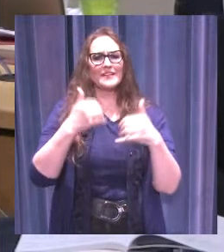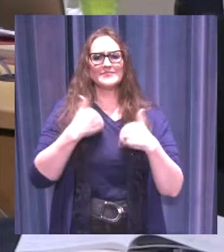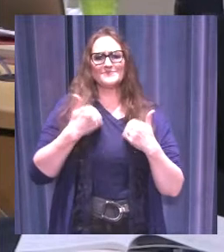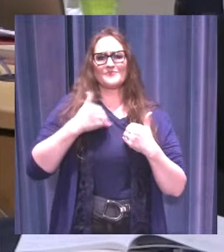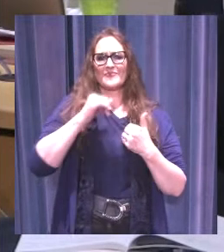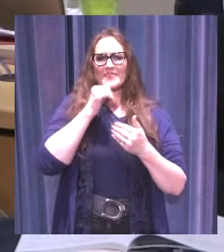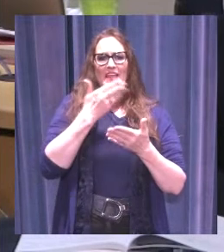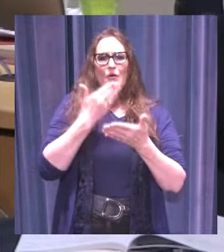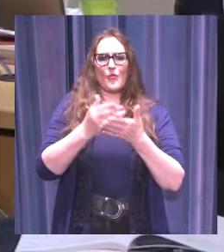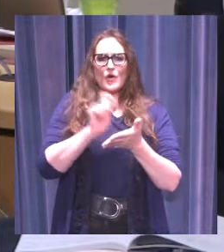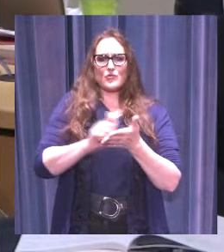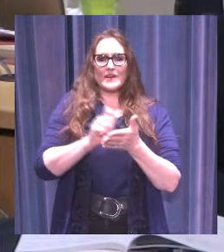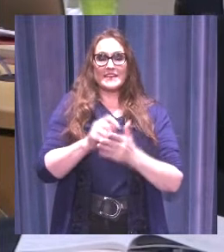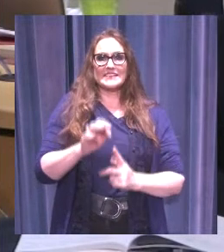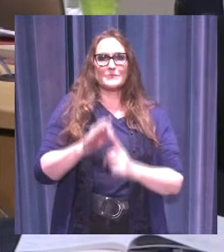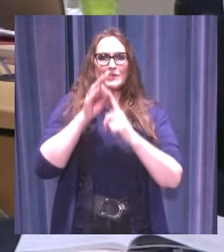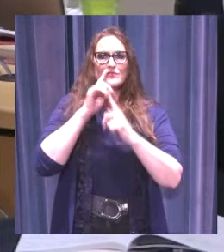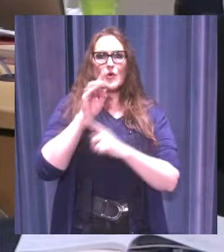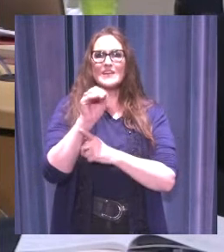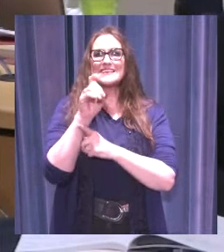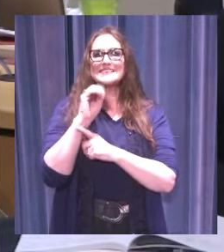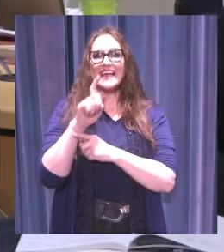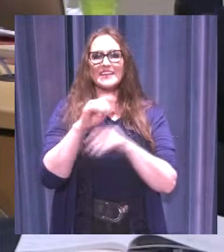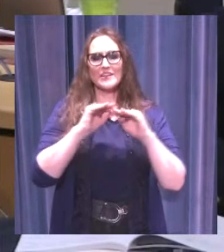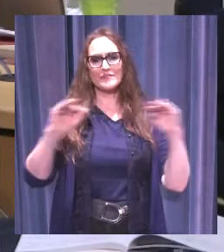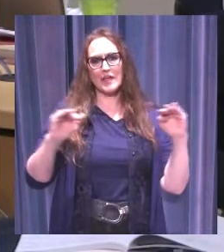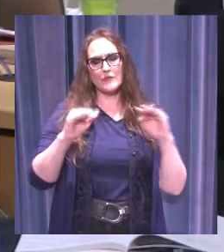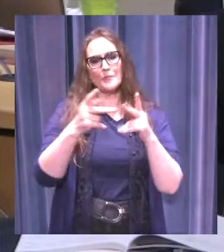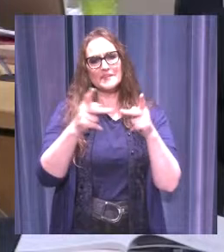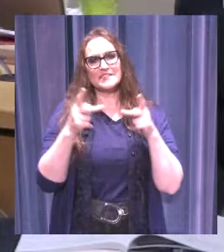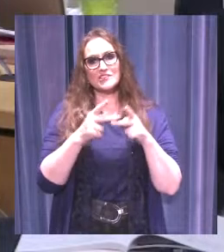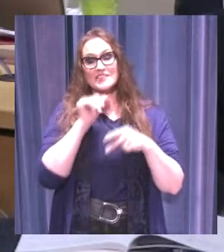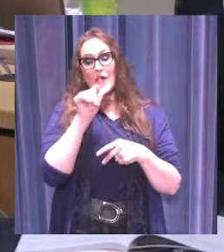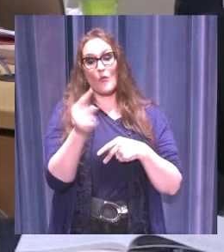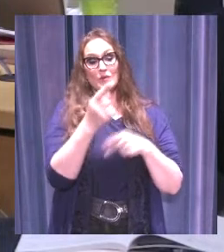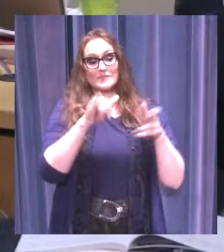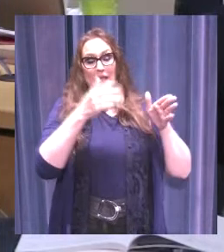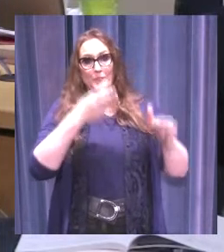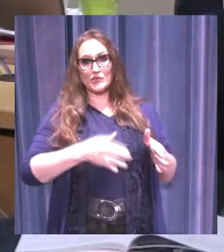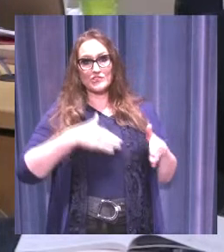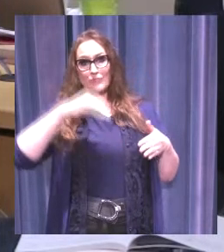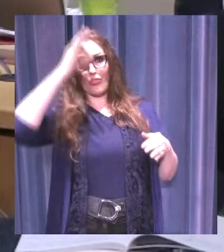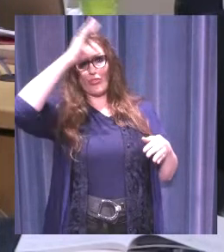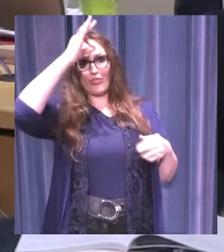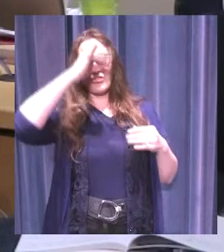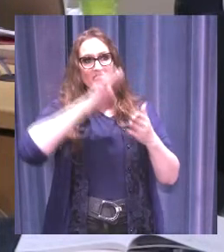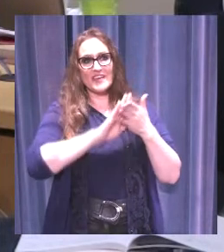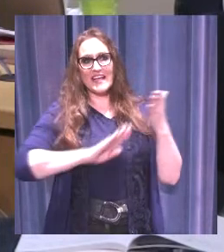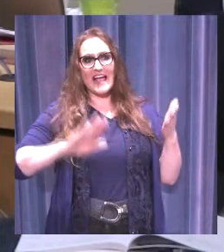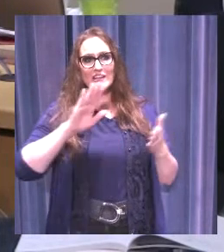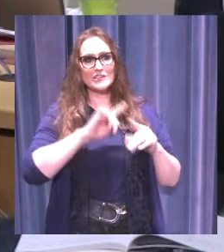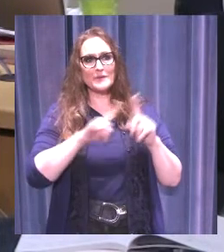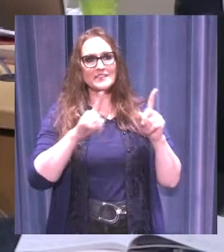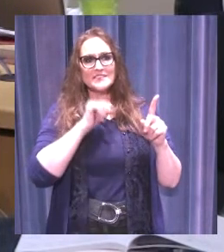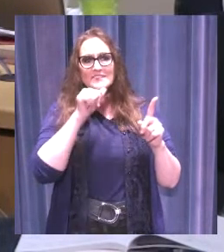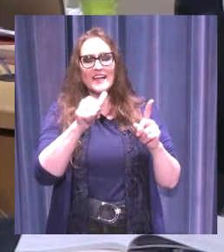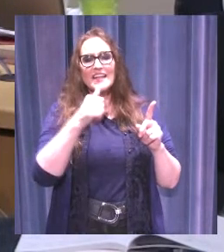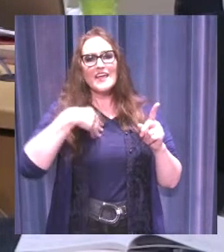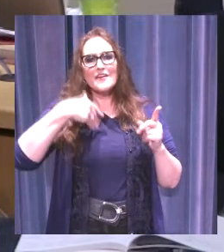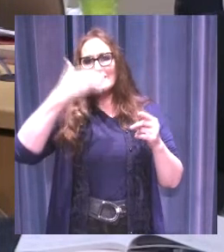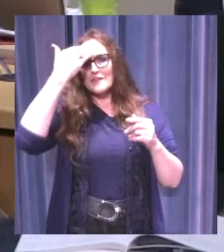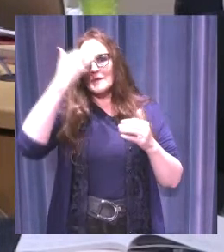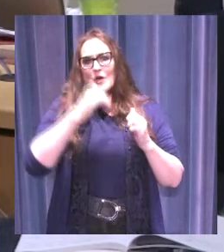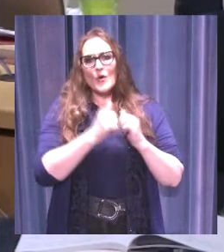written, especially for an executive level position. Not only was this candidate unfamiliar with the college at large, she wasn't even familiar with